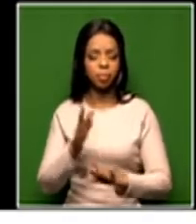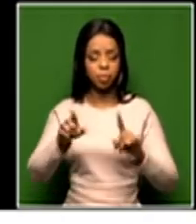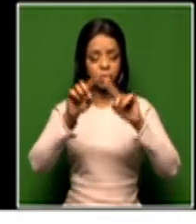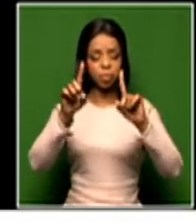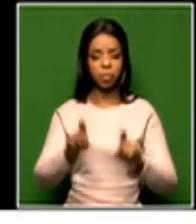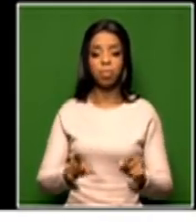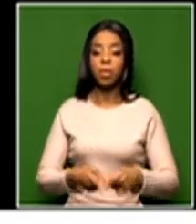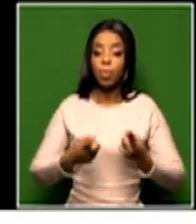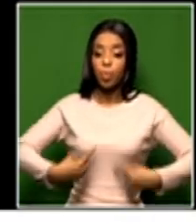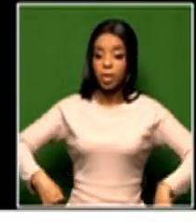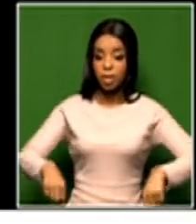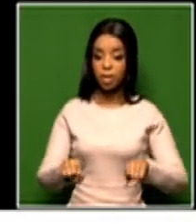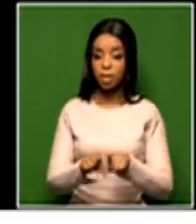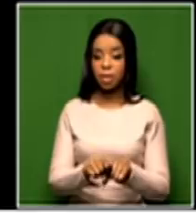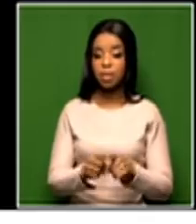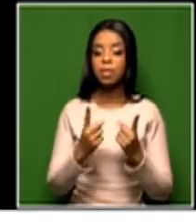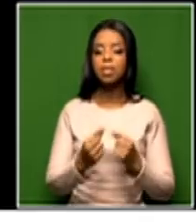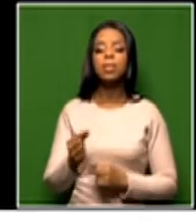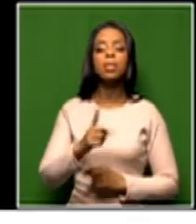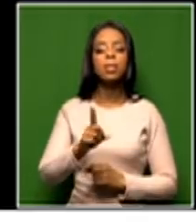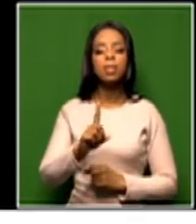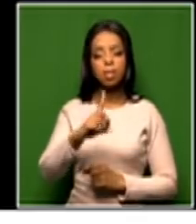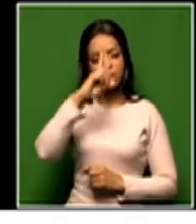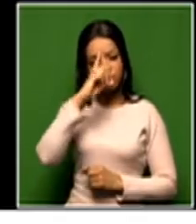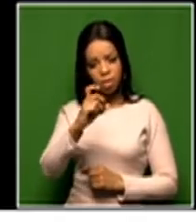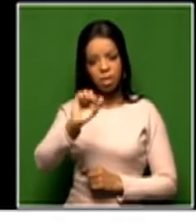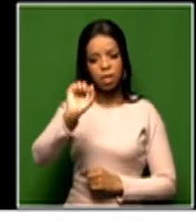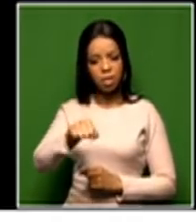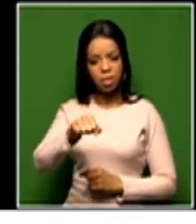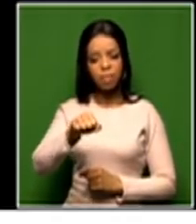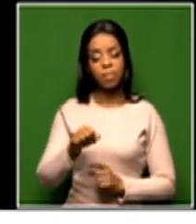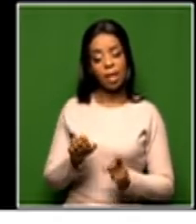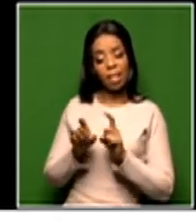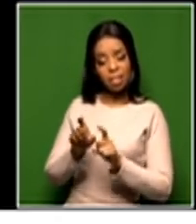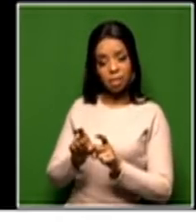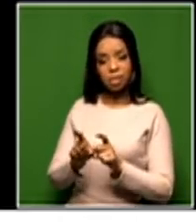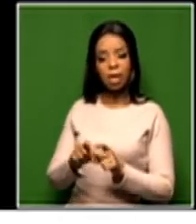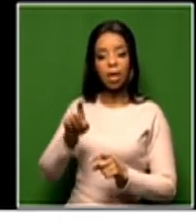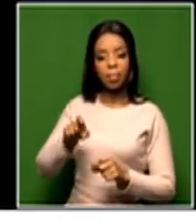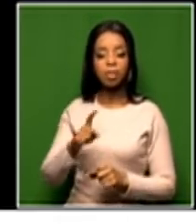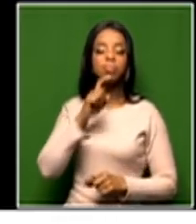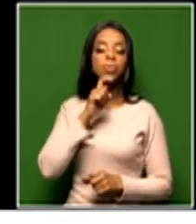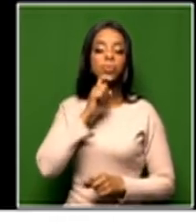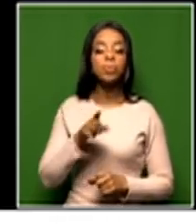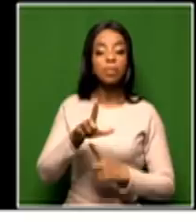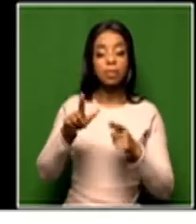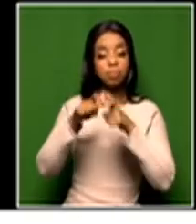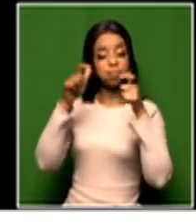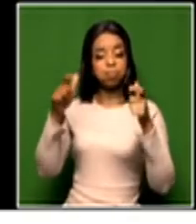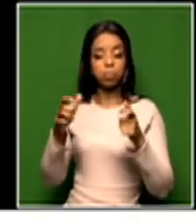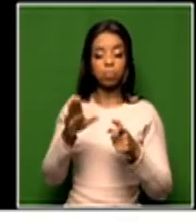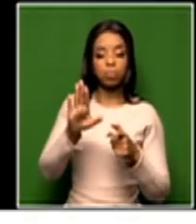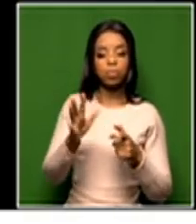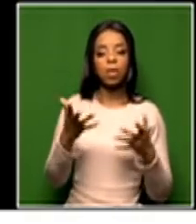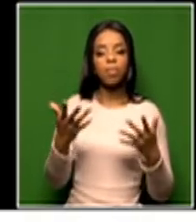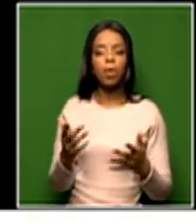so we fundamentally believe that this transaction must be used as a yardstick measure to test all